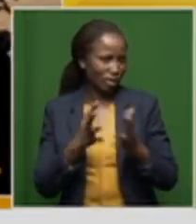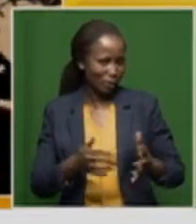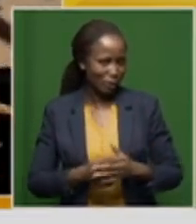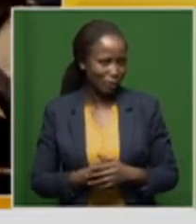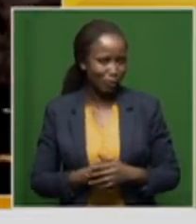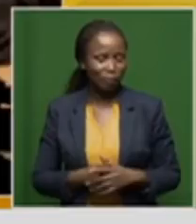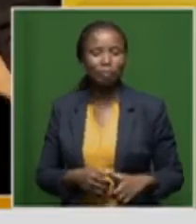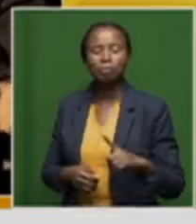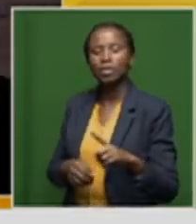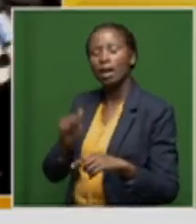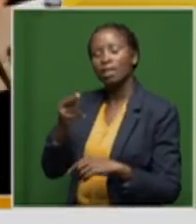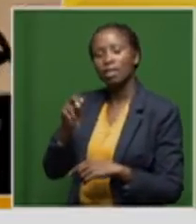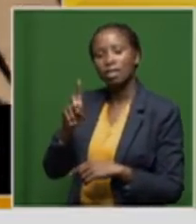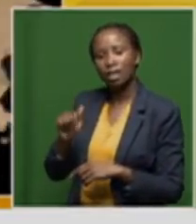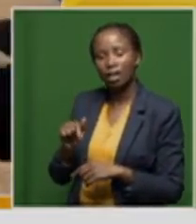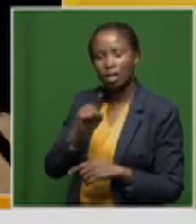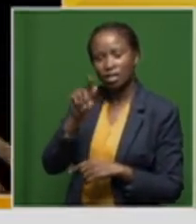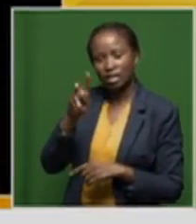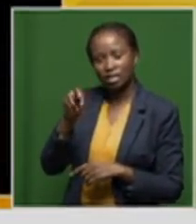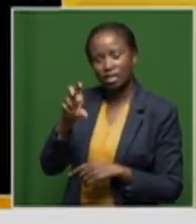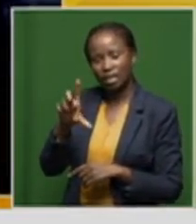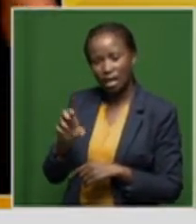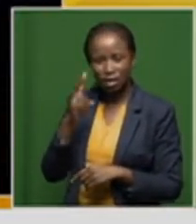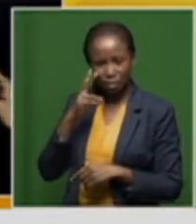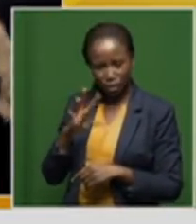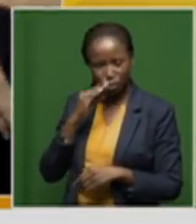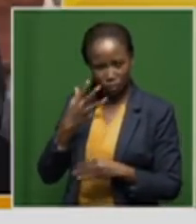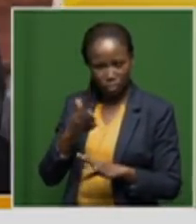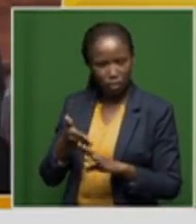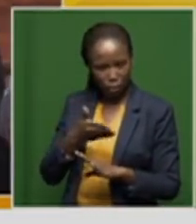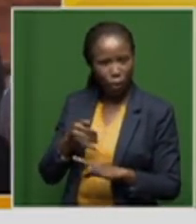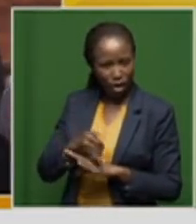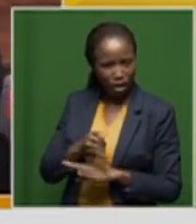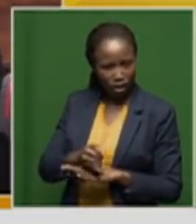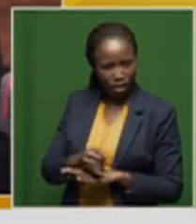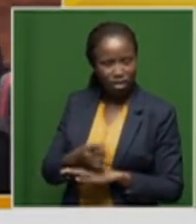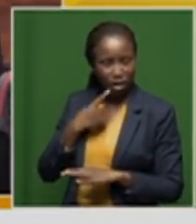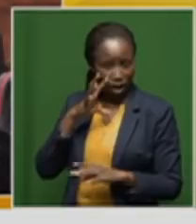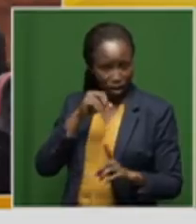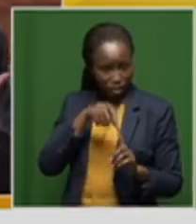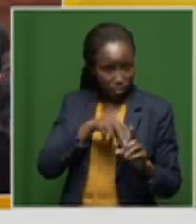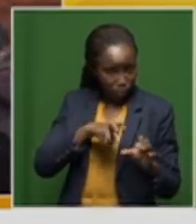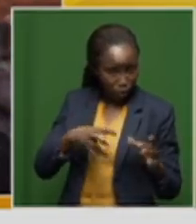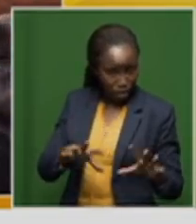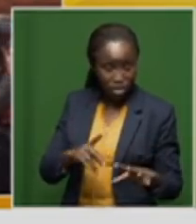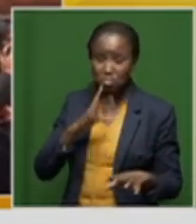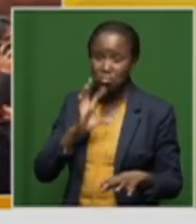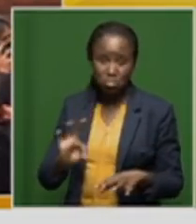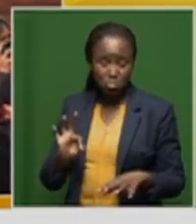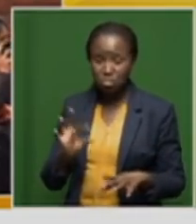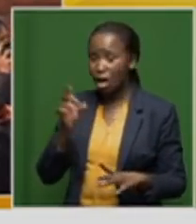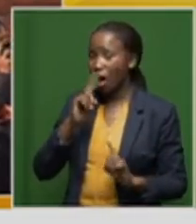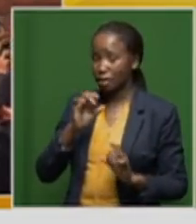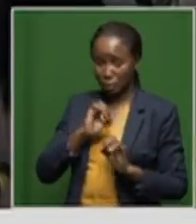And Zandile Kumete, we spoke to her earlier on. We asked her if she had stepped aside. She kept quiet. She did not want to indulge that